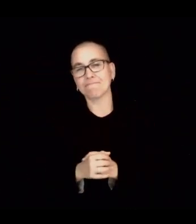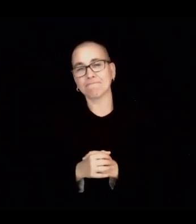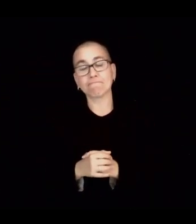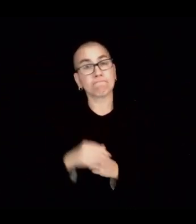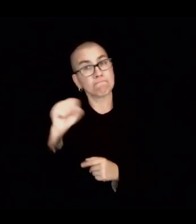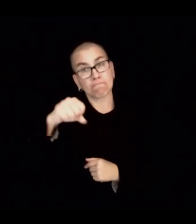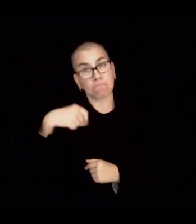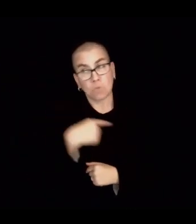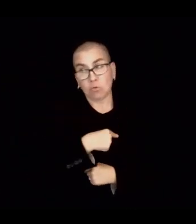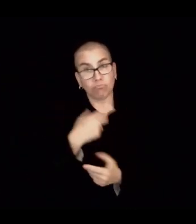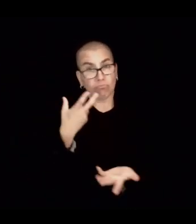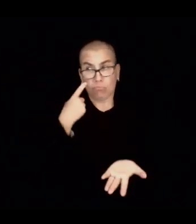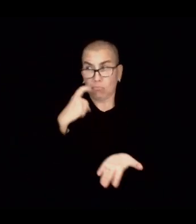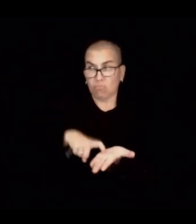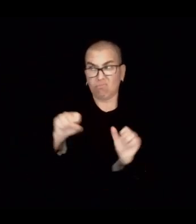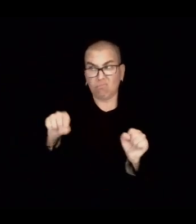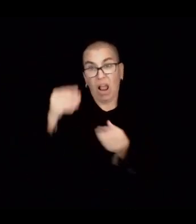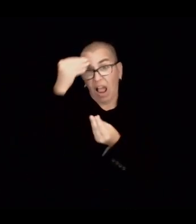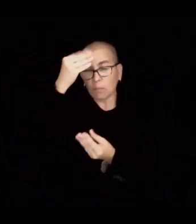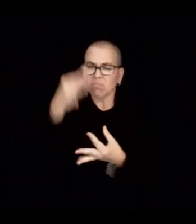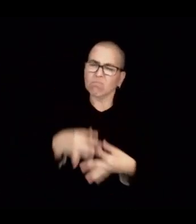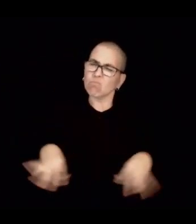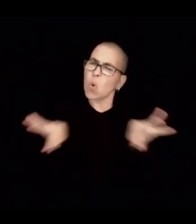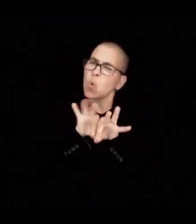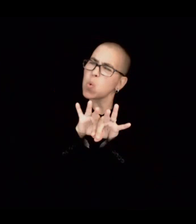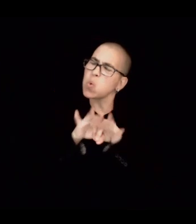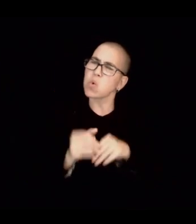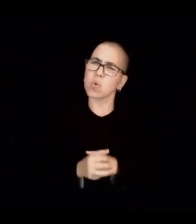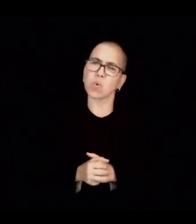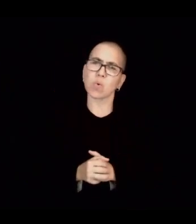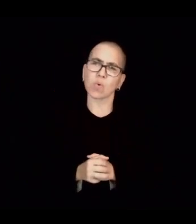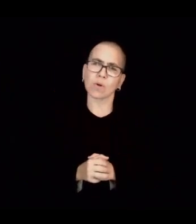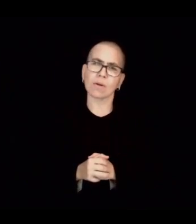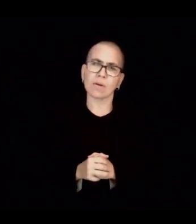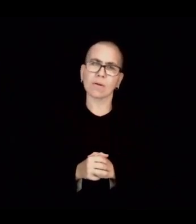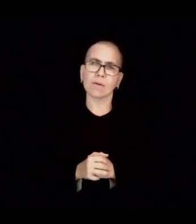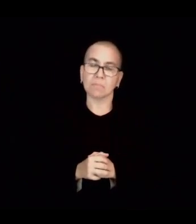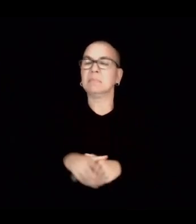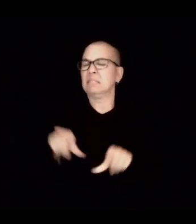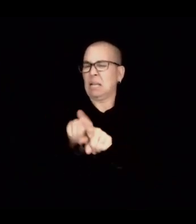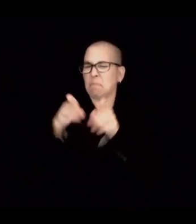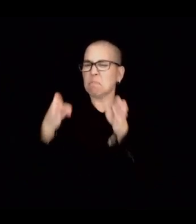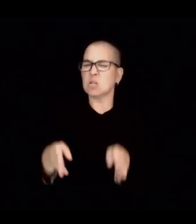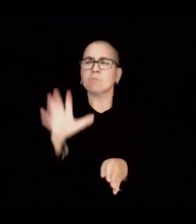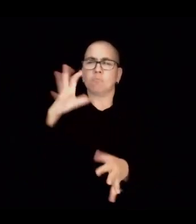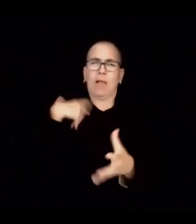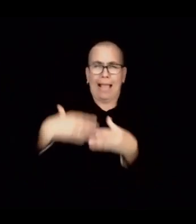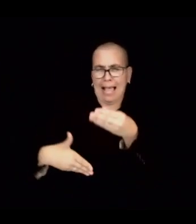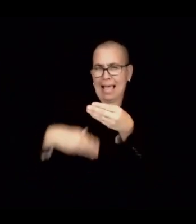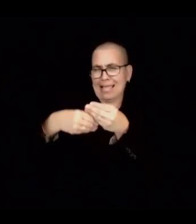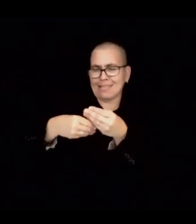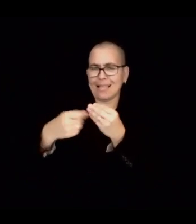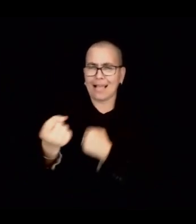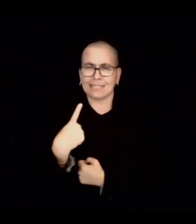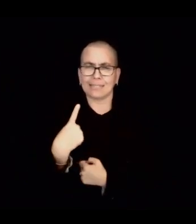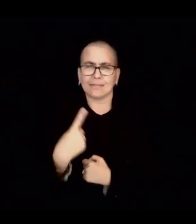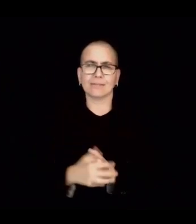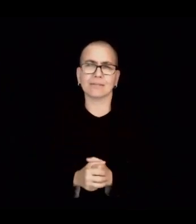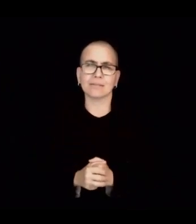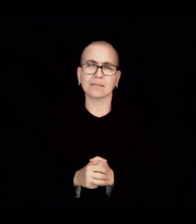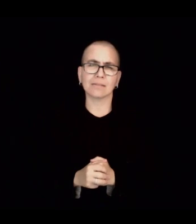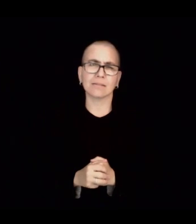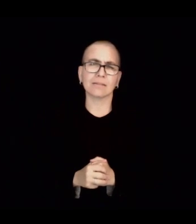Related question then, there is a kind of a buzz about people are noticing on their phones if they have Android apps or Apple